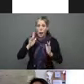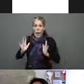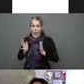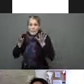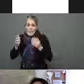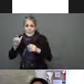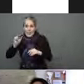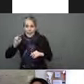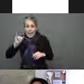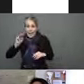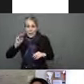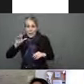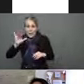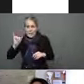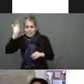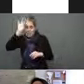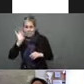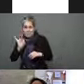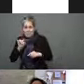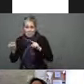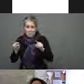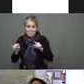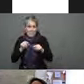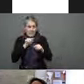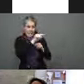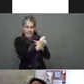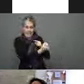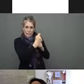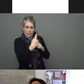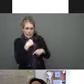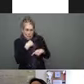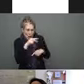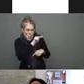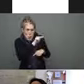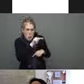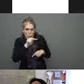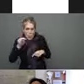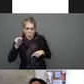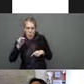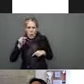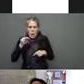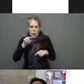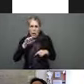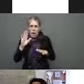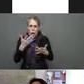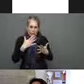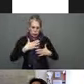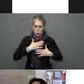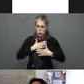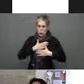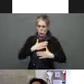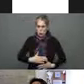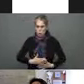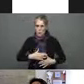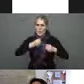uh, the stimuli correct, but I had the feeling that in all the cases you have human doing something with a brush